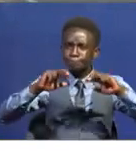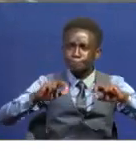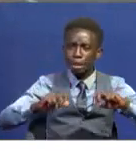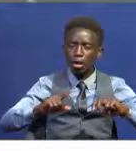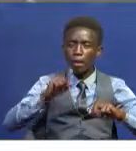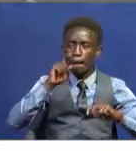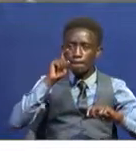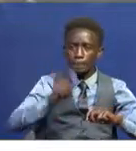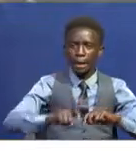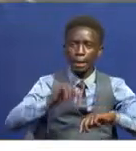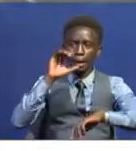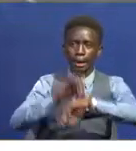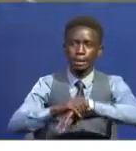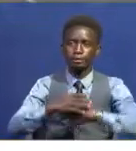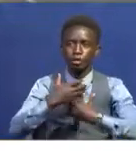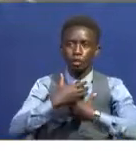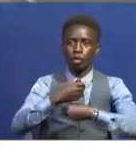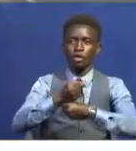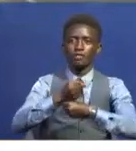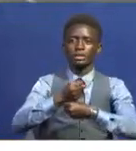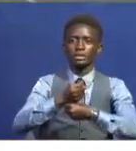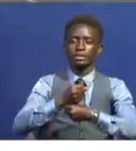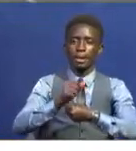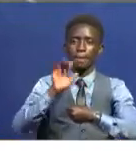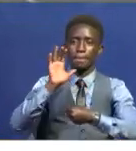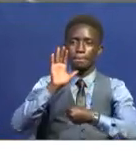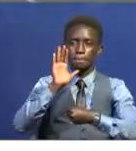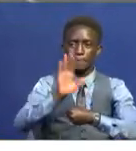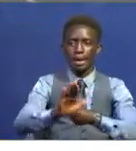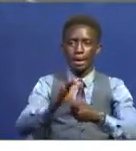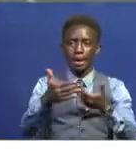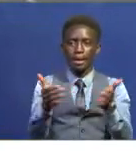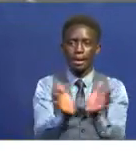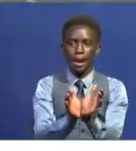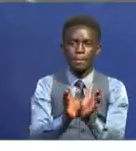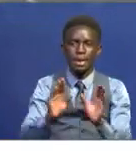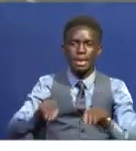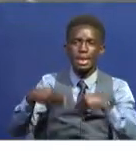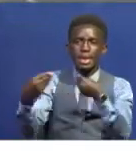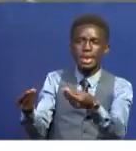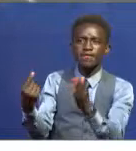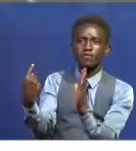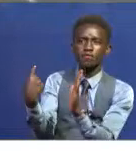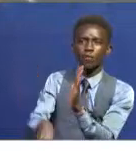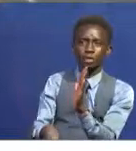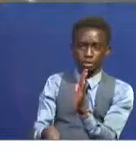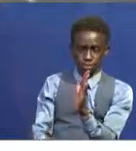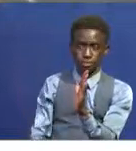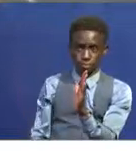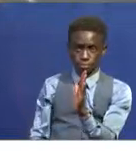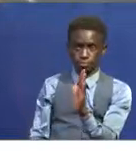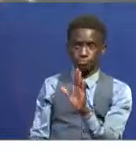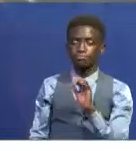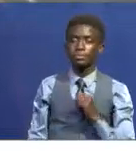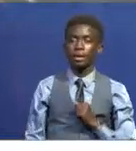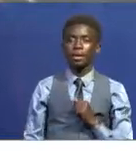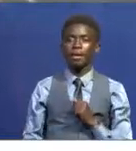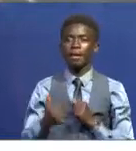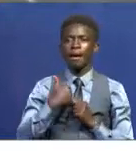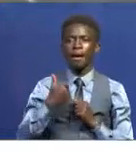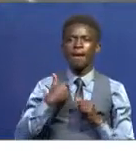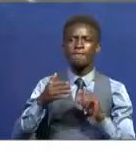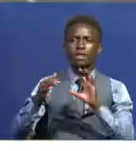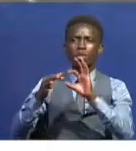in some of the products that they offer, because what happens is with enhanced corporate governance